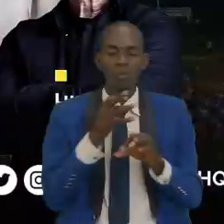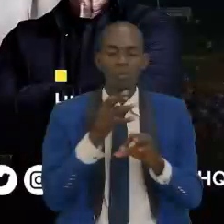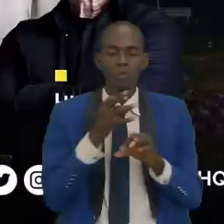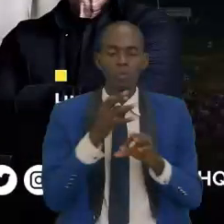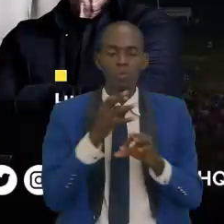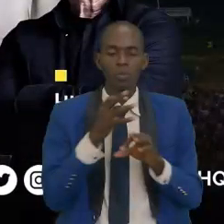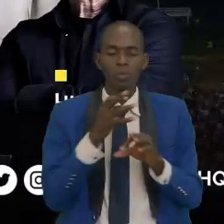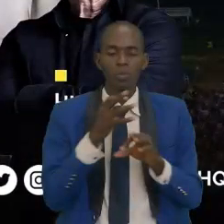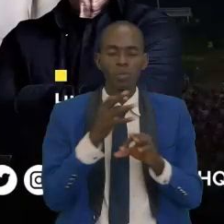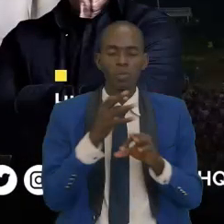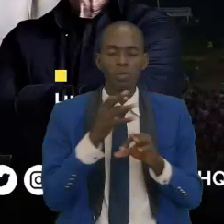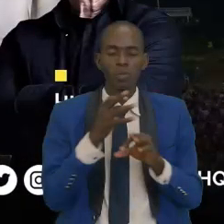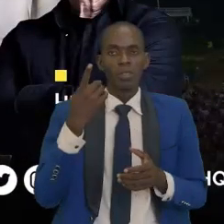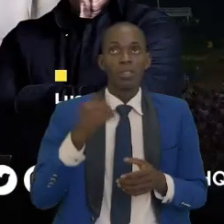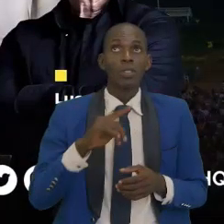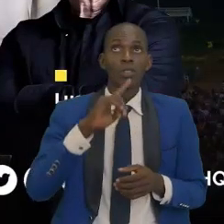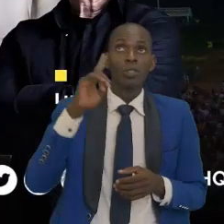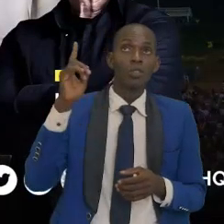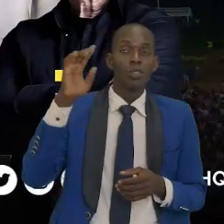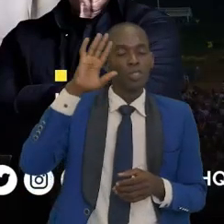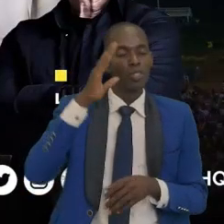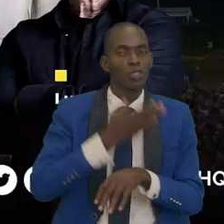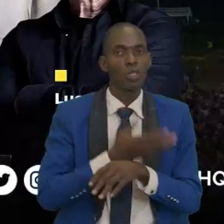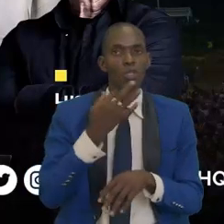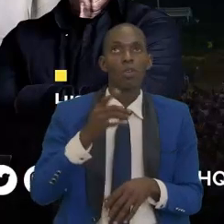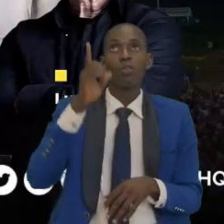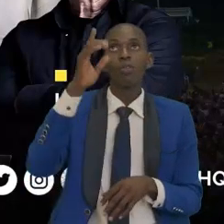The Son of God came from heaven